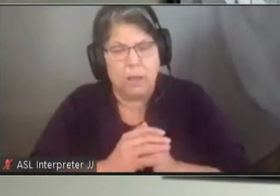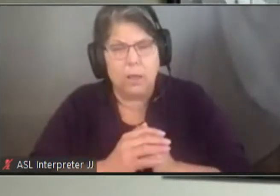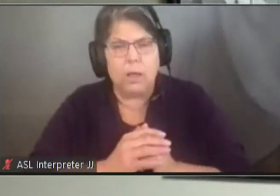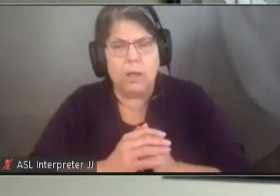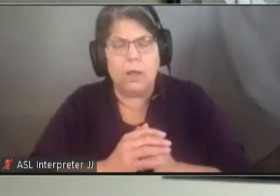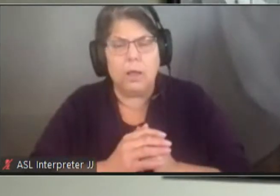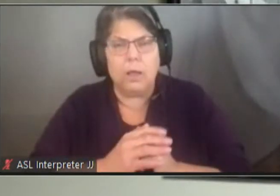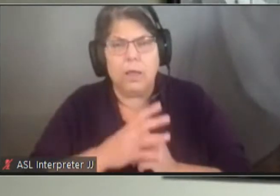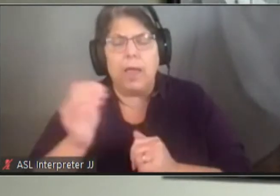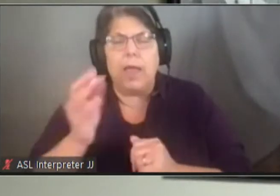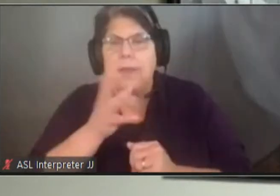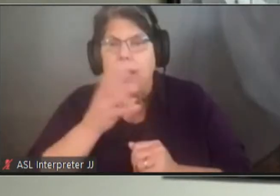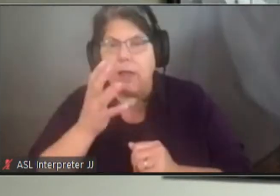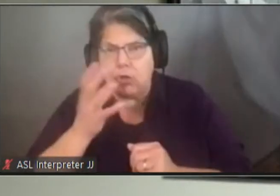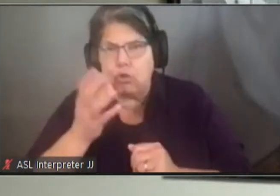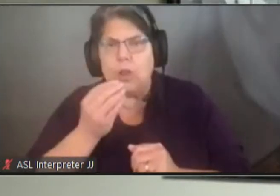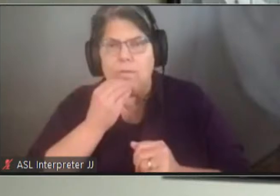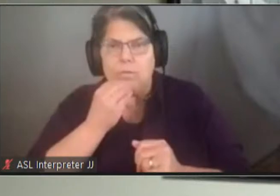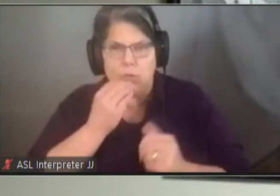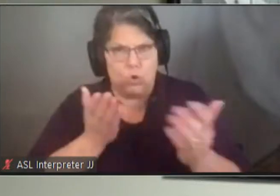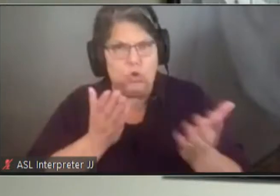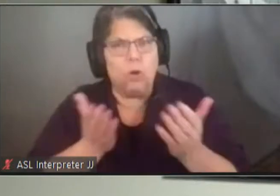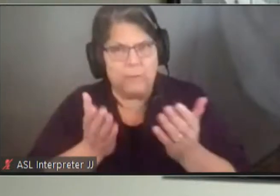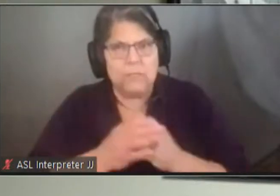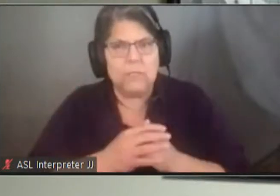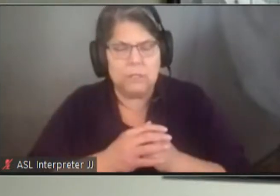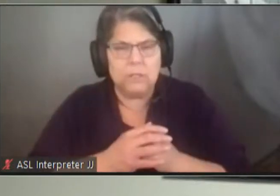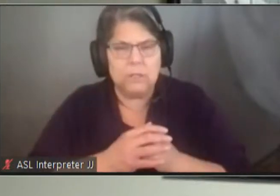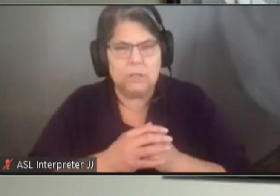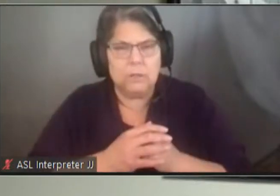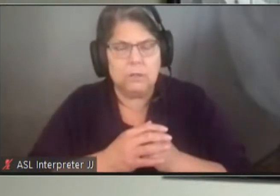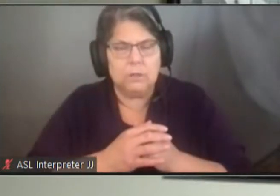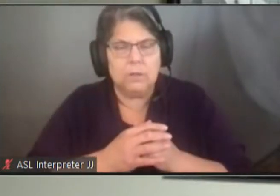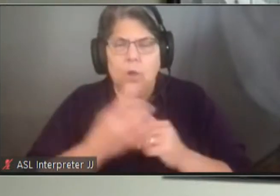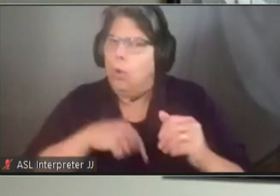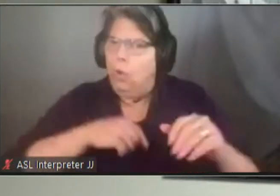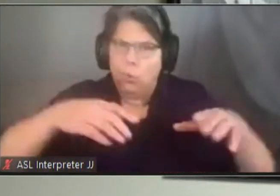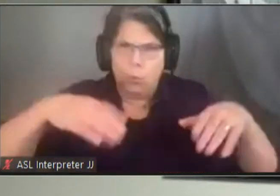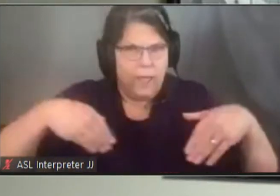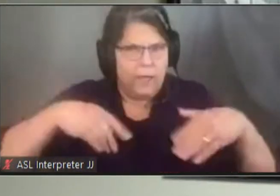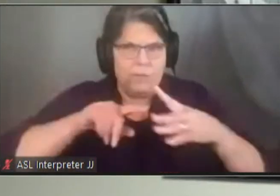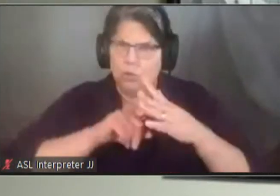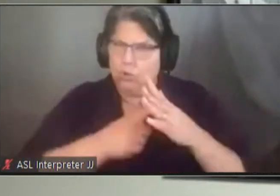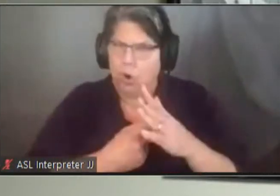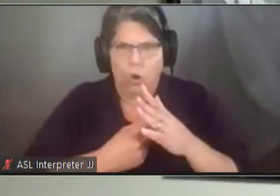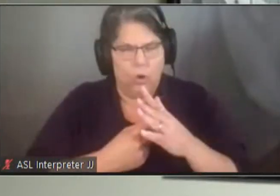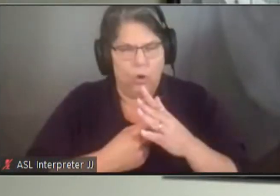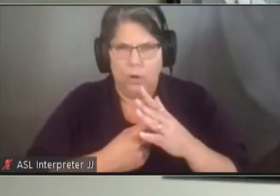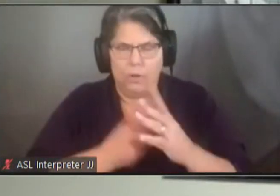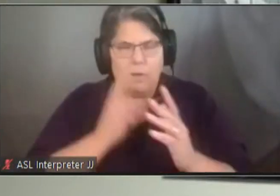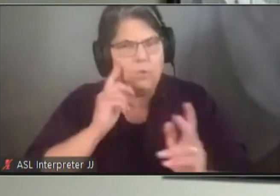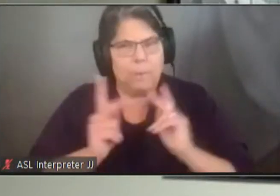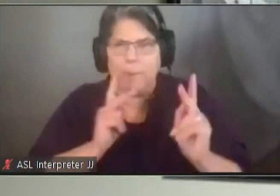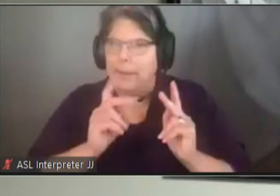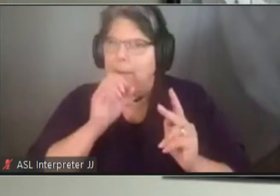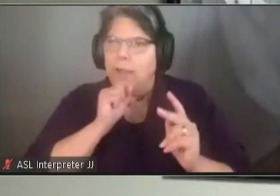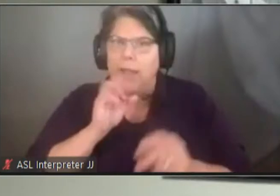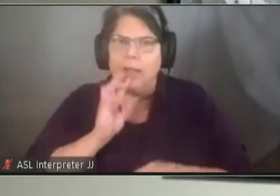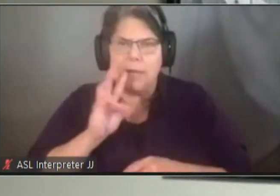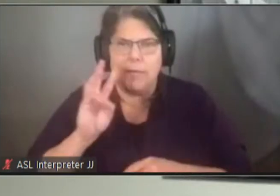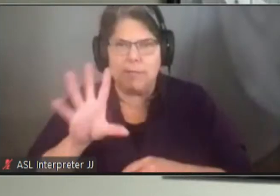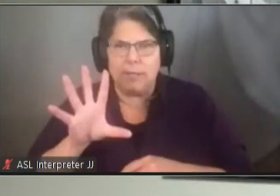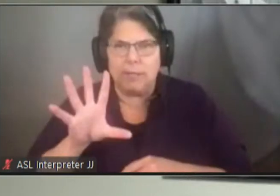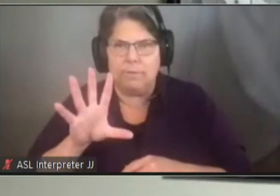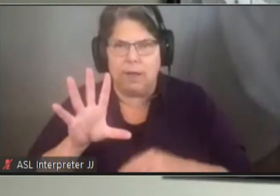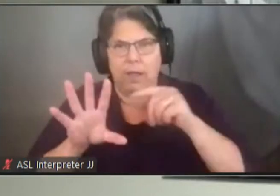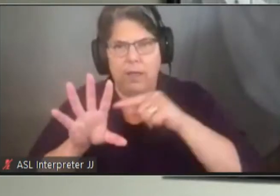and agriculture and food service. We have not yet begun those between 65 and